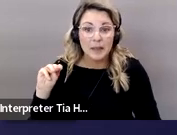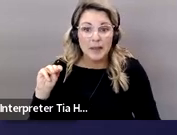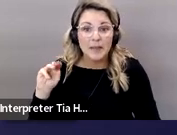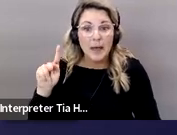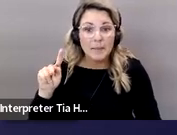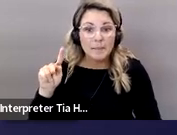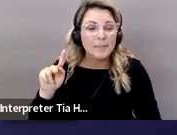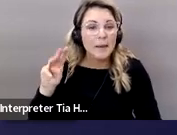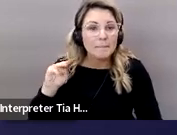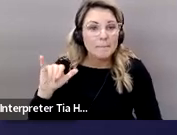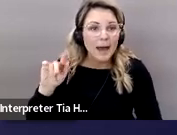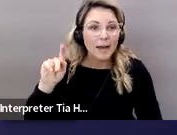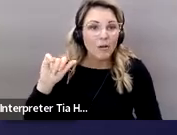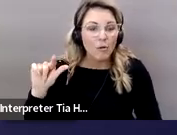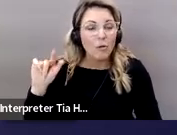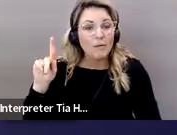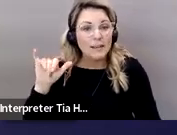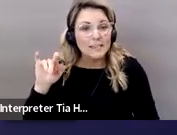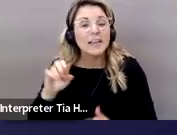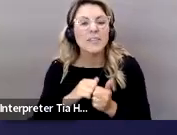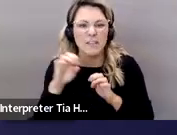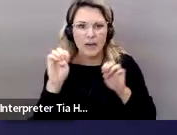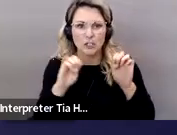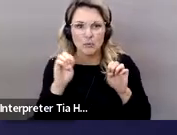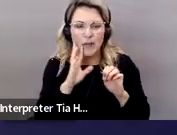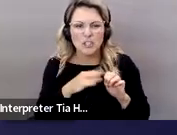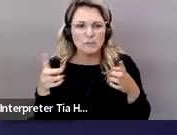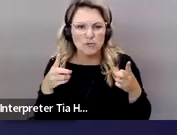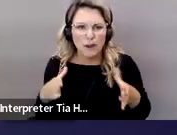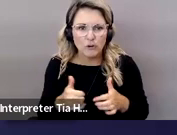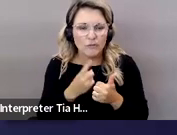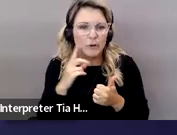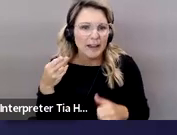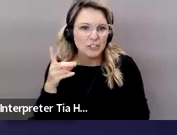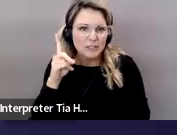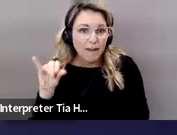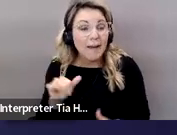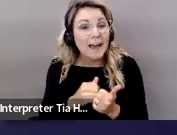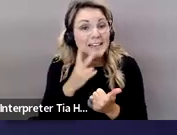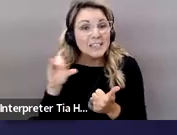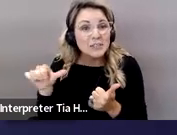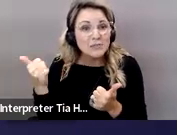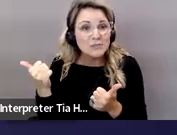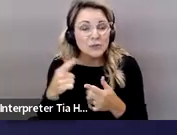the Evaluation and Data Director here at the Human Development Institute. I see a few of our